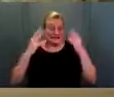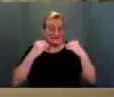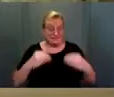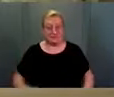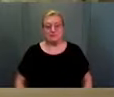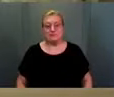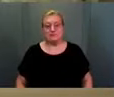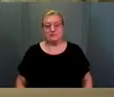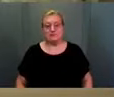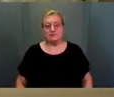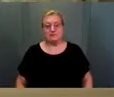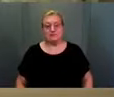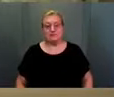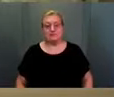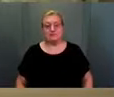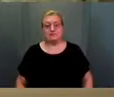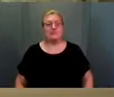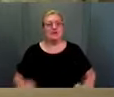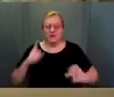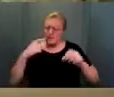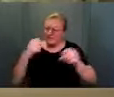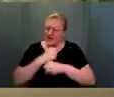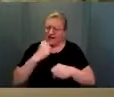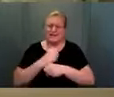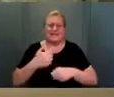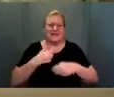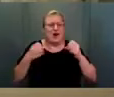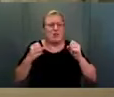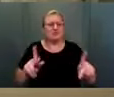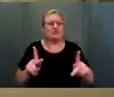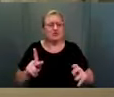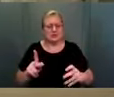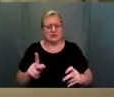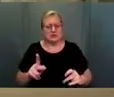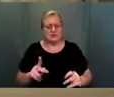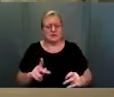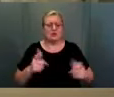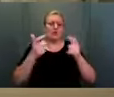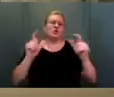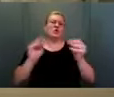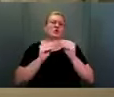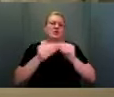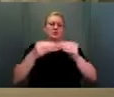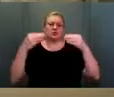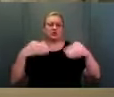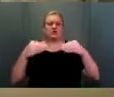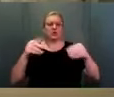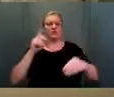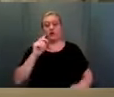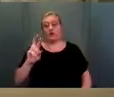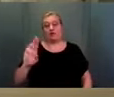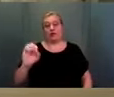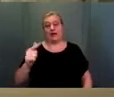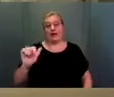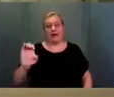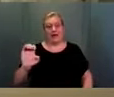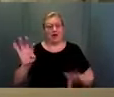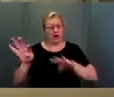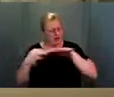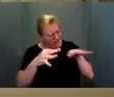All this to even have a fighting chance or a seat at the table. We sold huge numbers and opened the doors for the genre and gave the industry